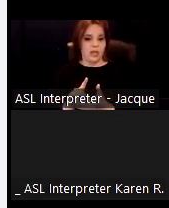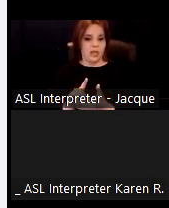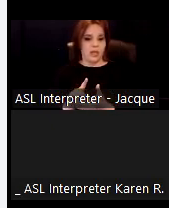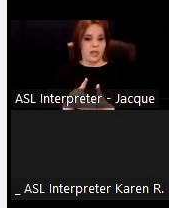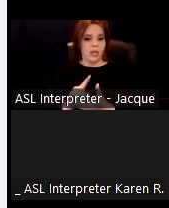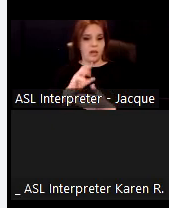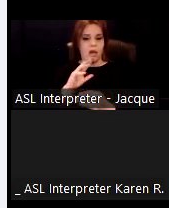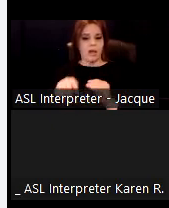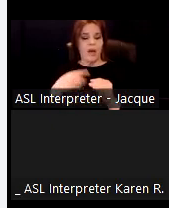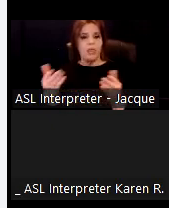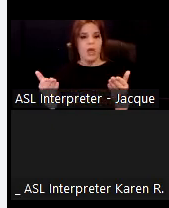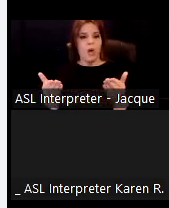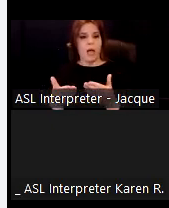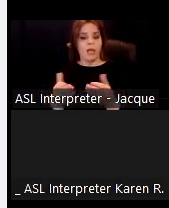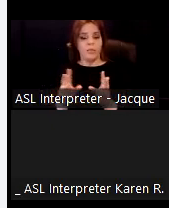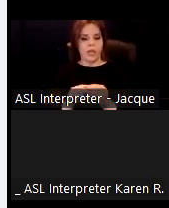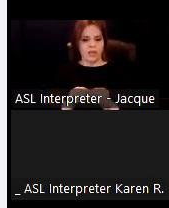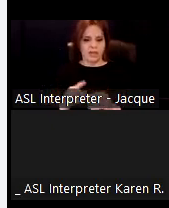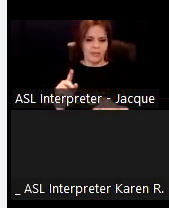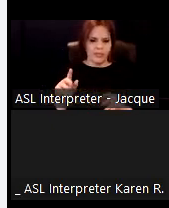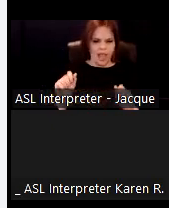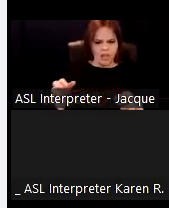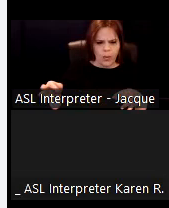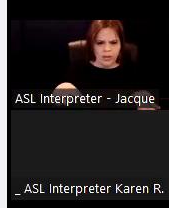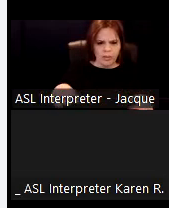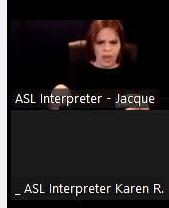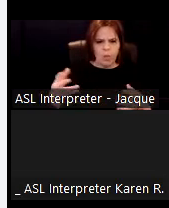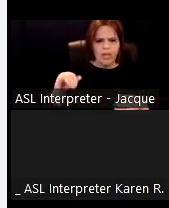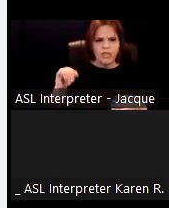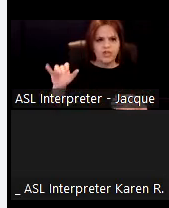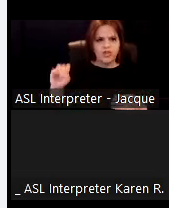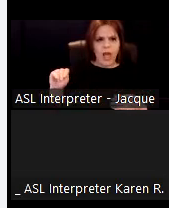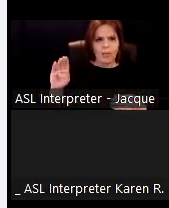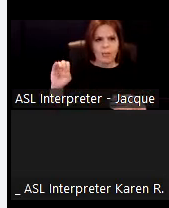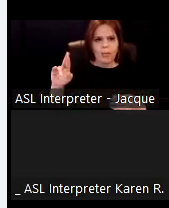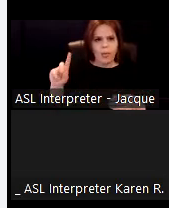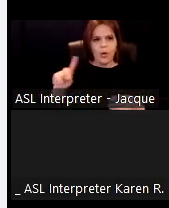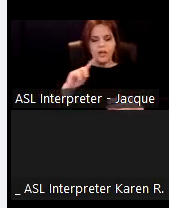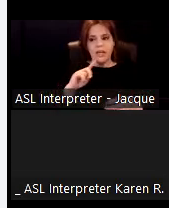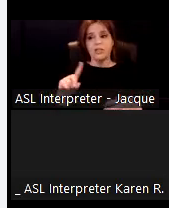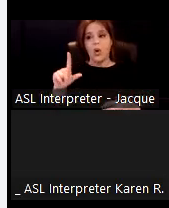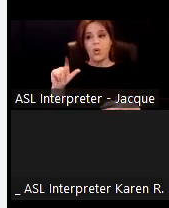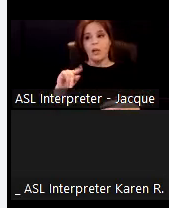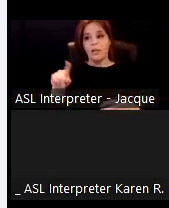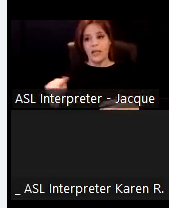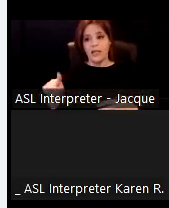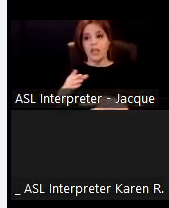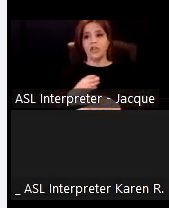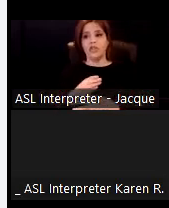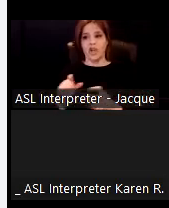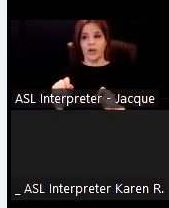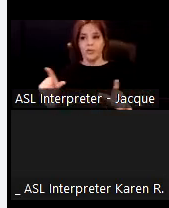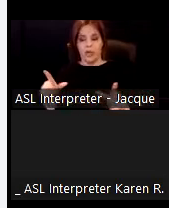welcome session. I see there's a question. Can you explain what the Jamboard is? So Liz is sharing her screen, showing us the